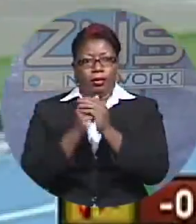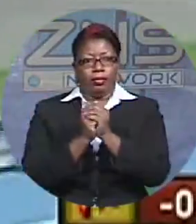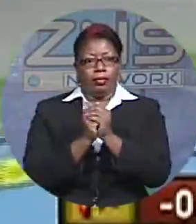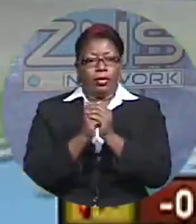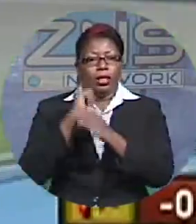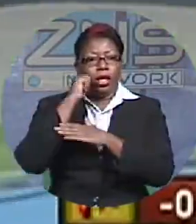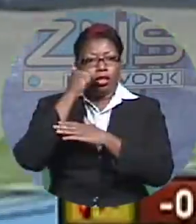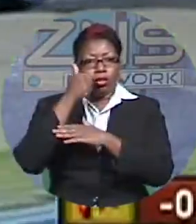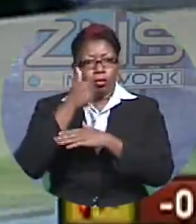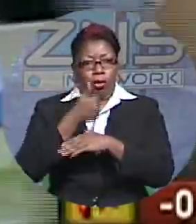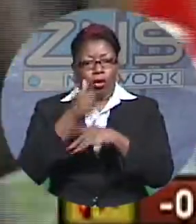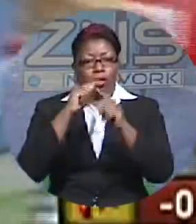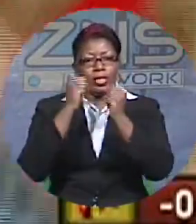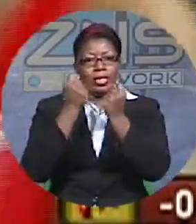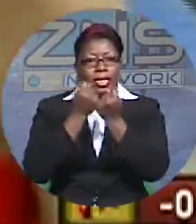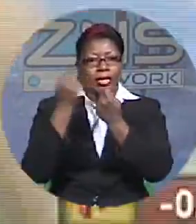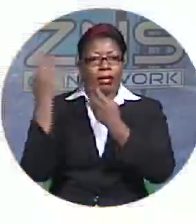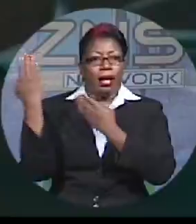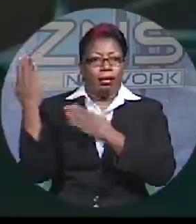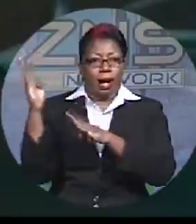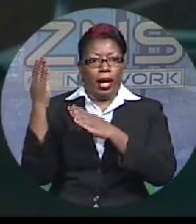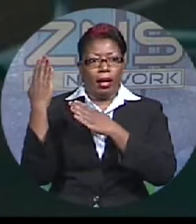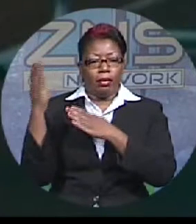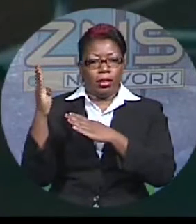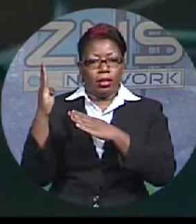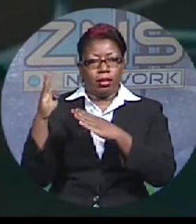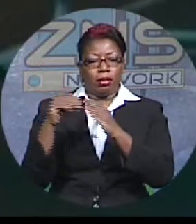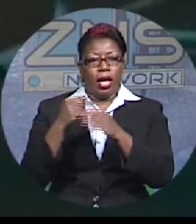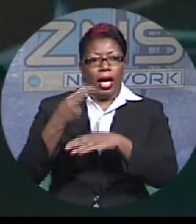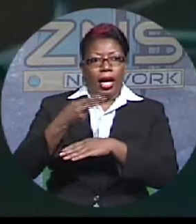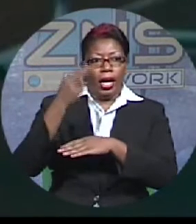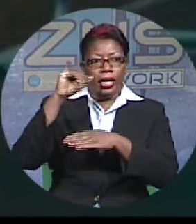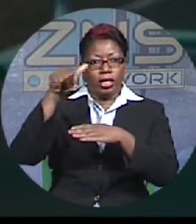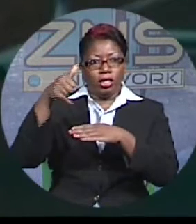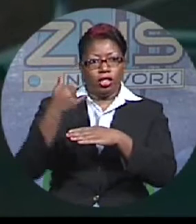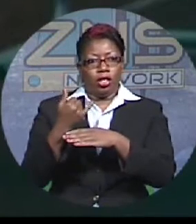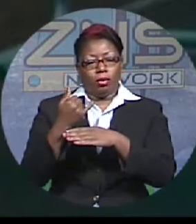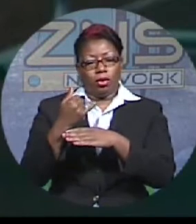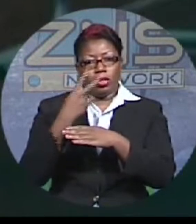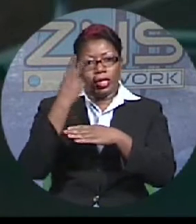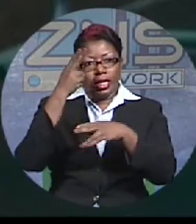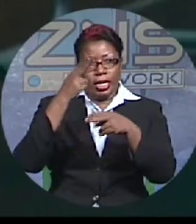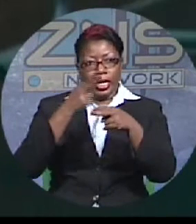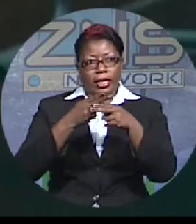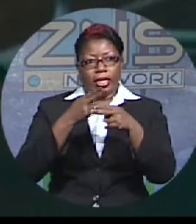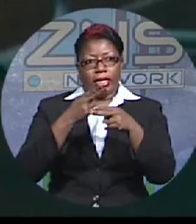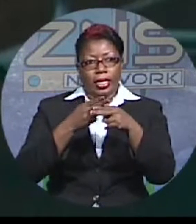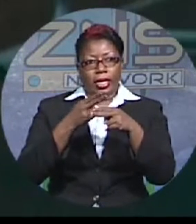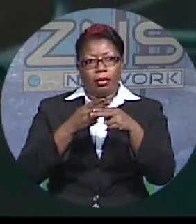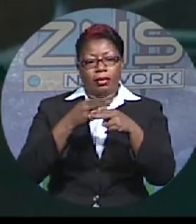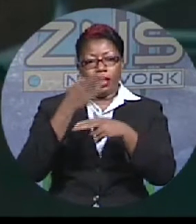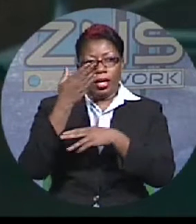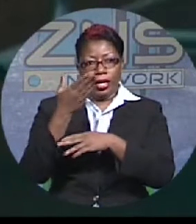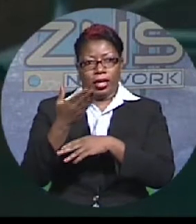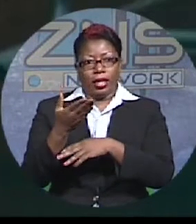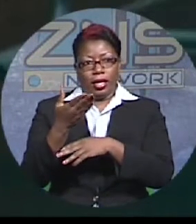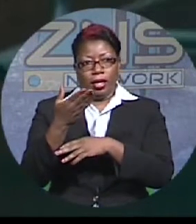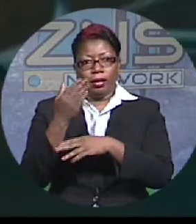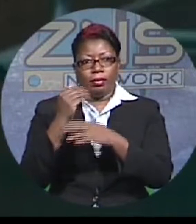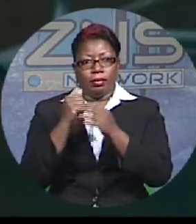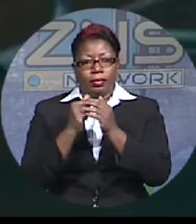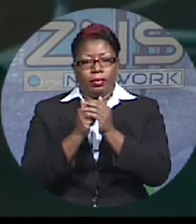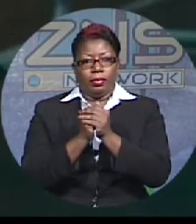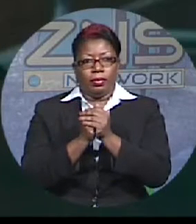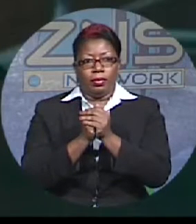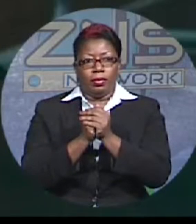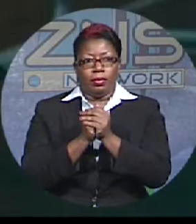towards tomorrow and Team Bahamas as they get out there in the high jump. We'll have the qualifiers for high jump. Donald Thomas will be in the first flight.